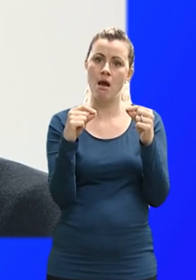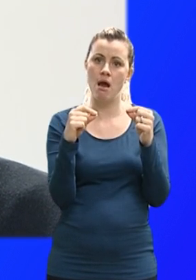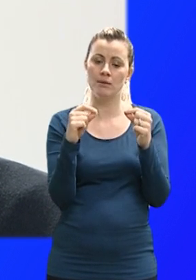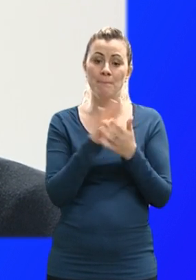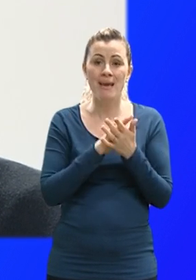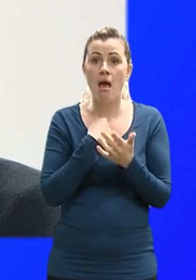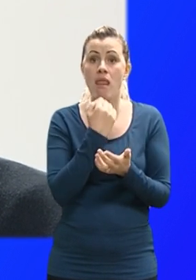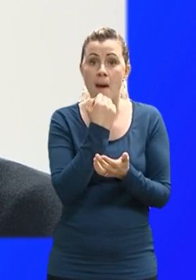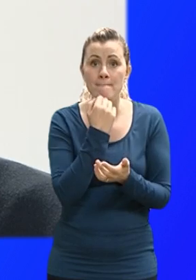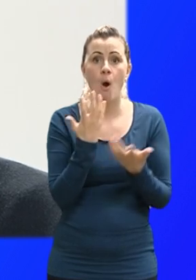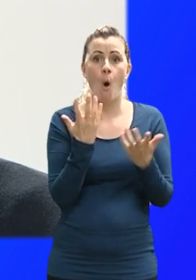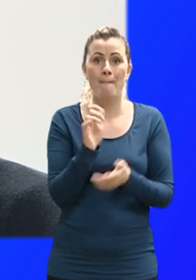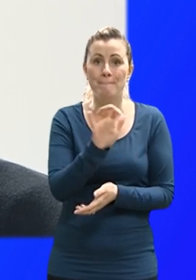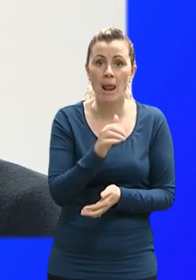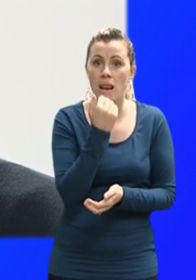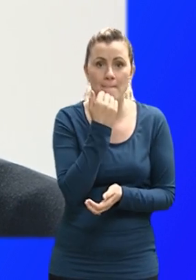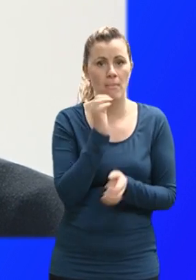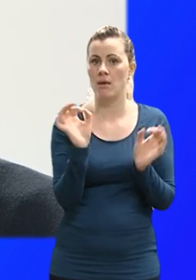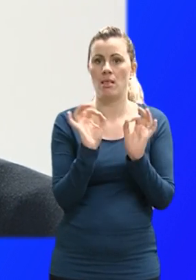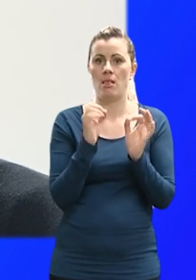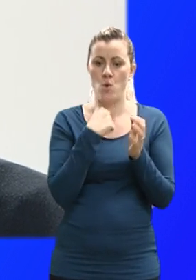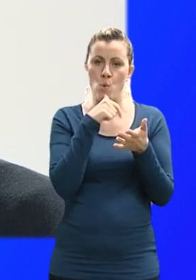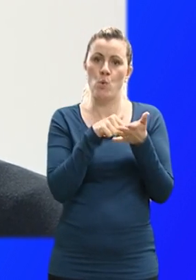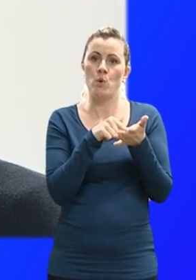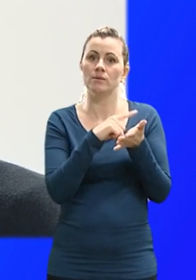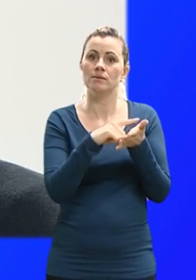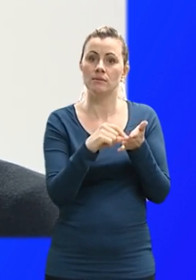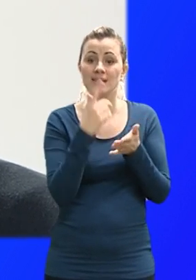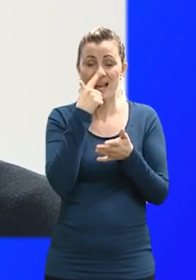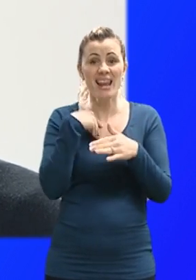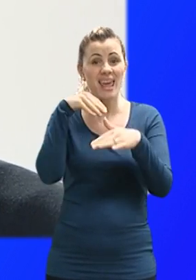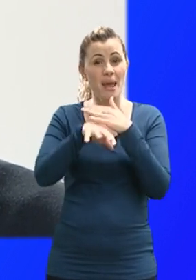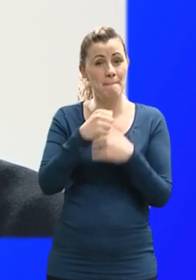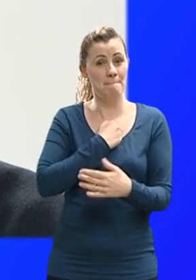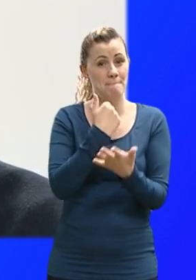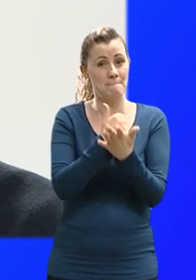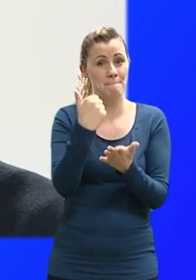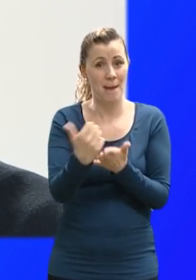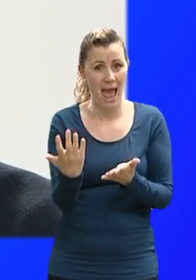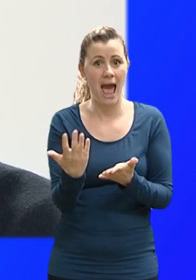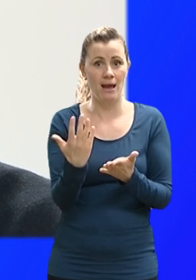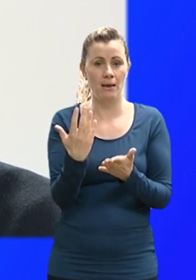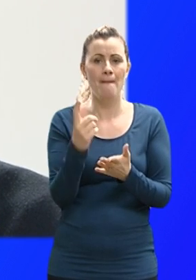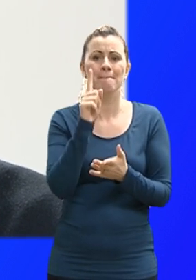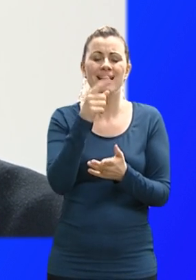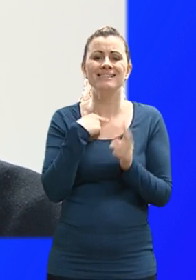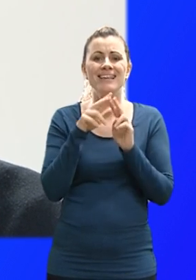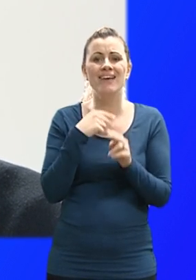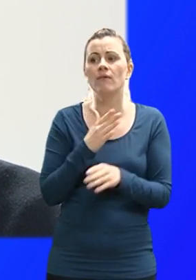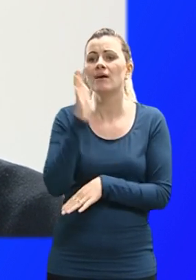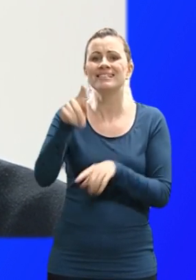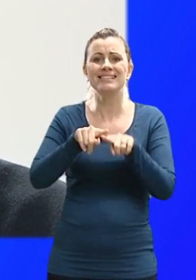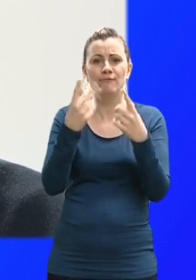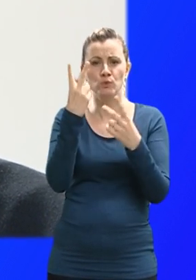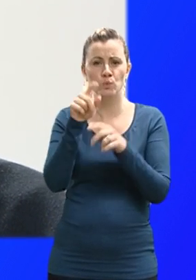and have what they call a signature card. I don't have a number. I don't have a keying in number. And